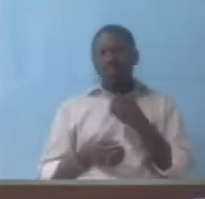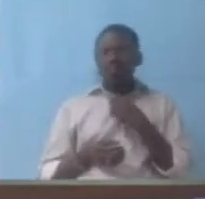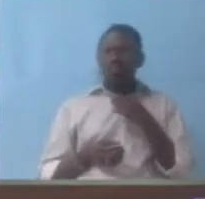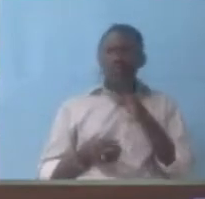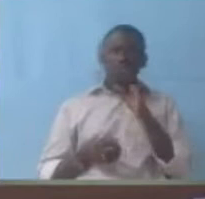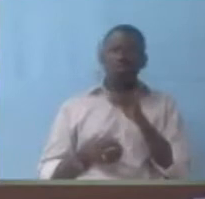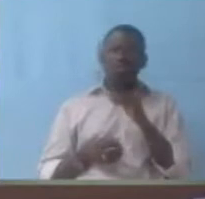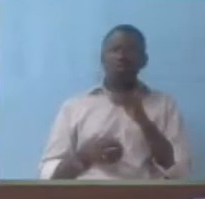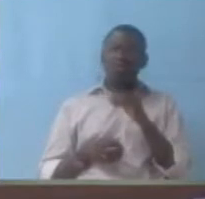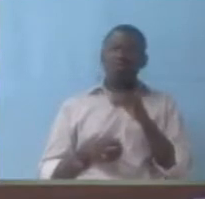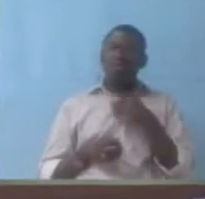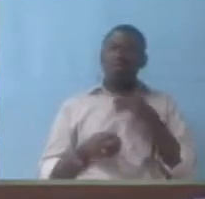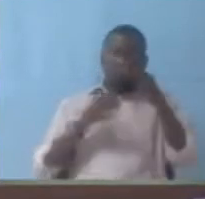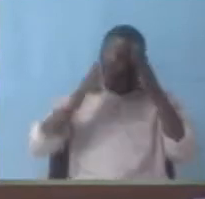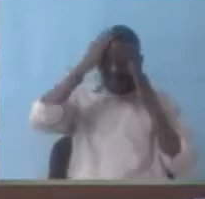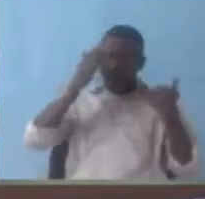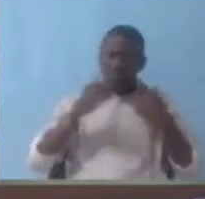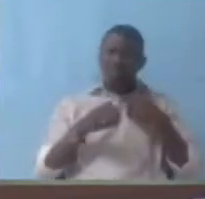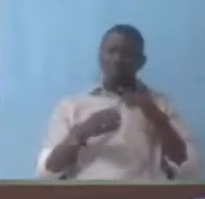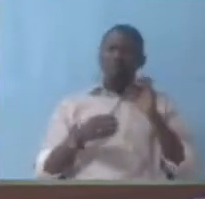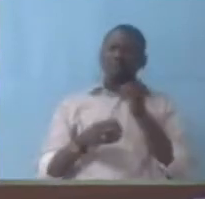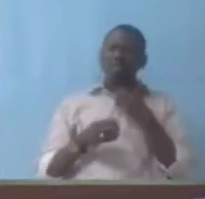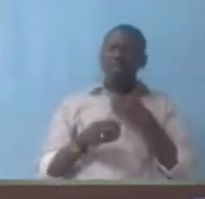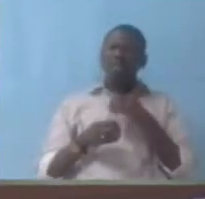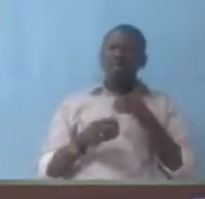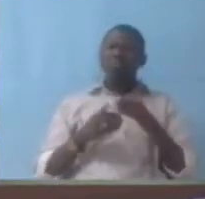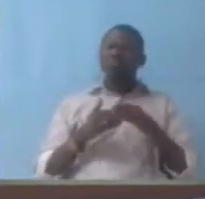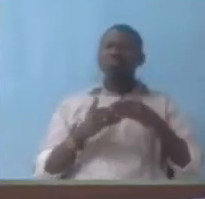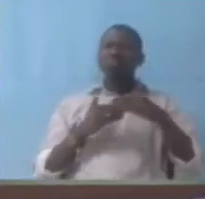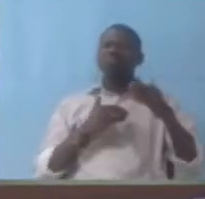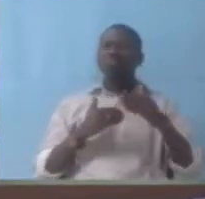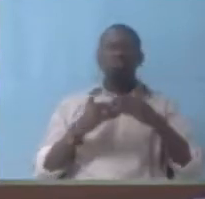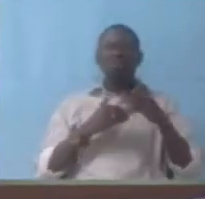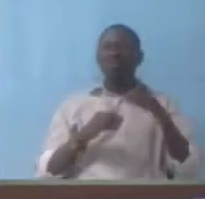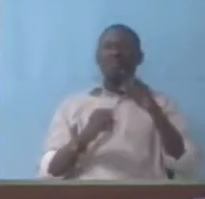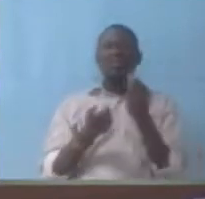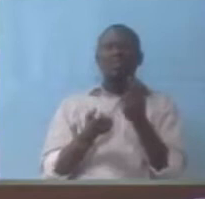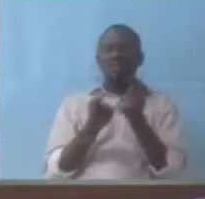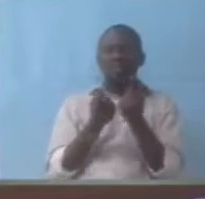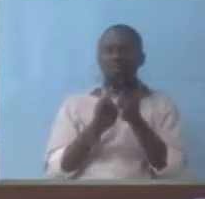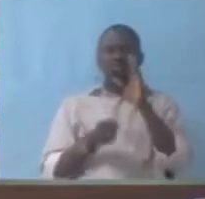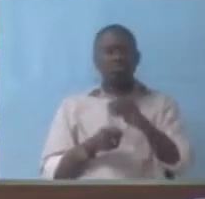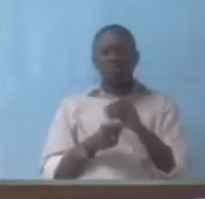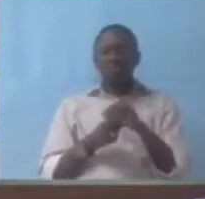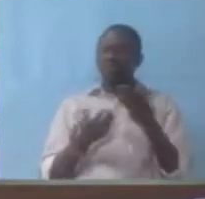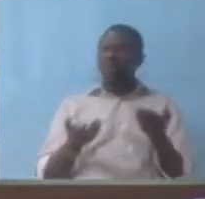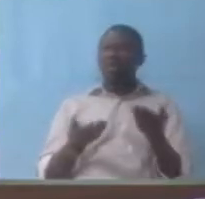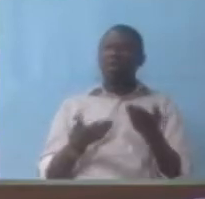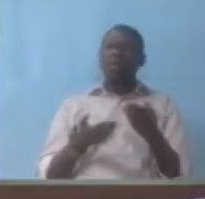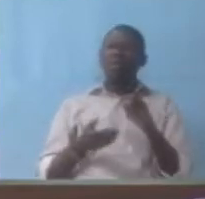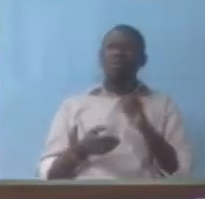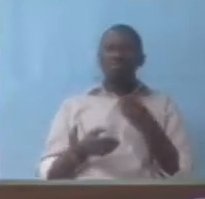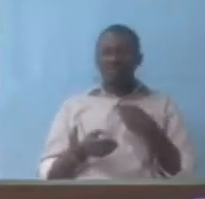angu tumo fo nsiolu londi noleba. Certainly decrees were needed. Tuwajato nya watu solo beo decree